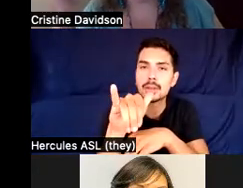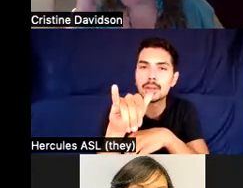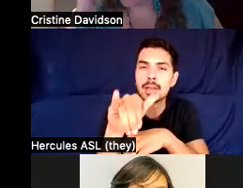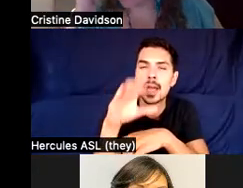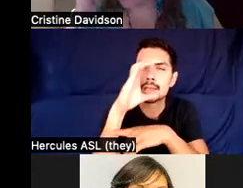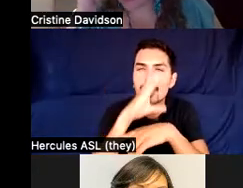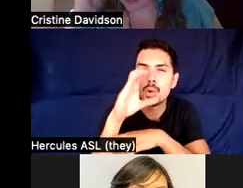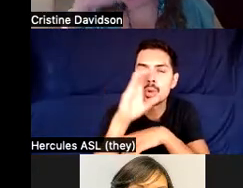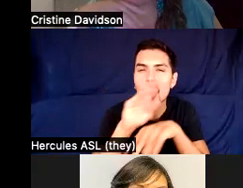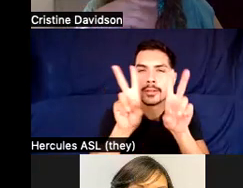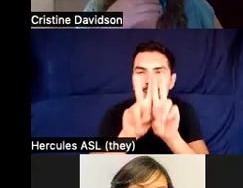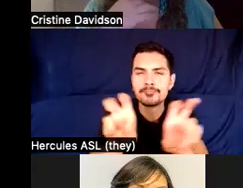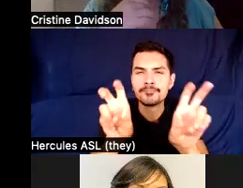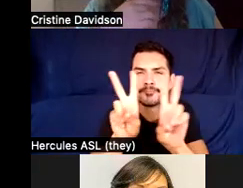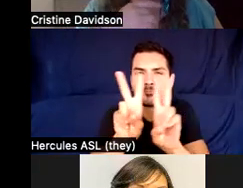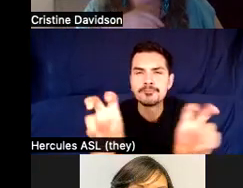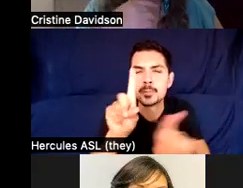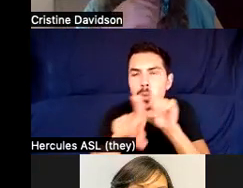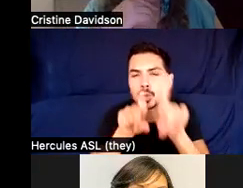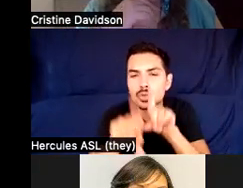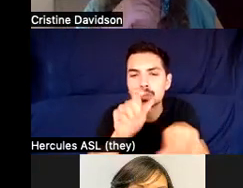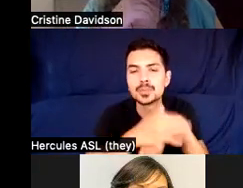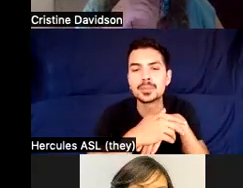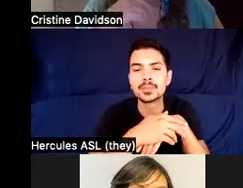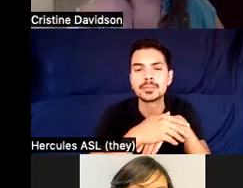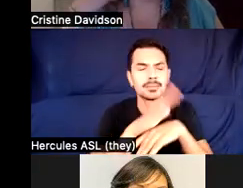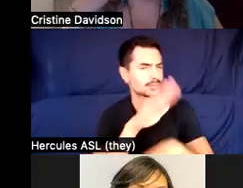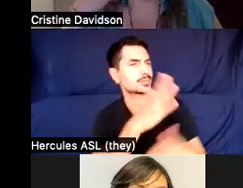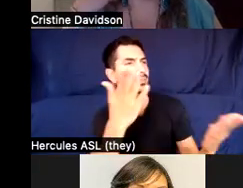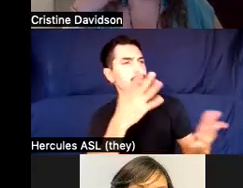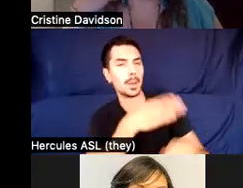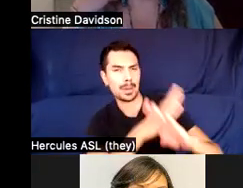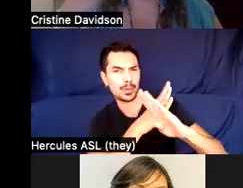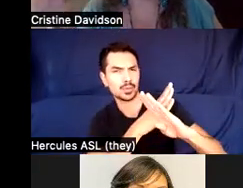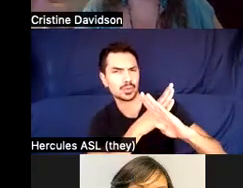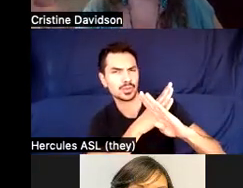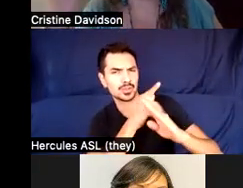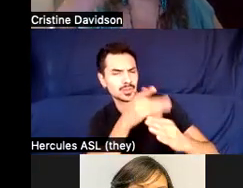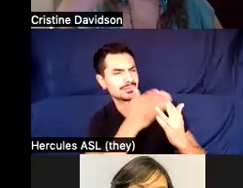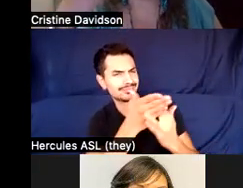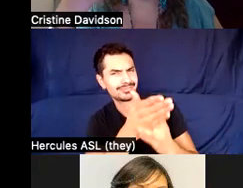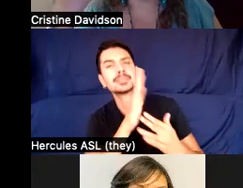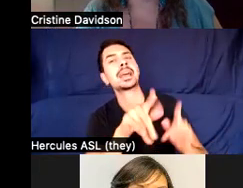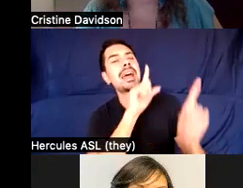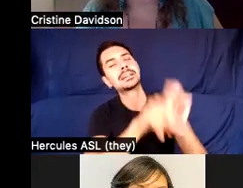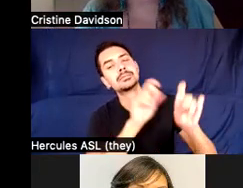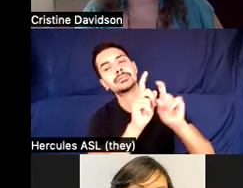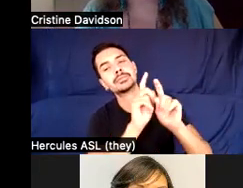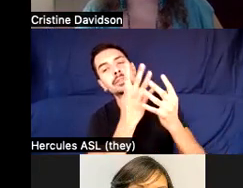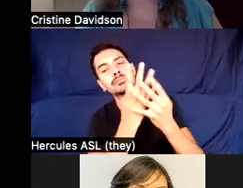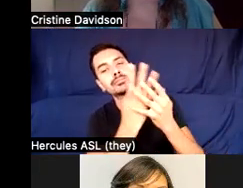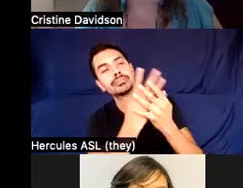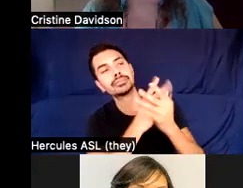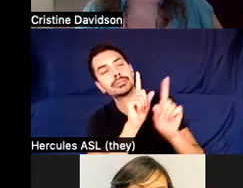this? And so even to ask, well, what worries you about going? And to have somebody ask that question